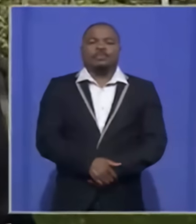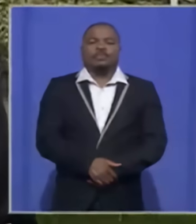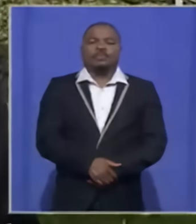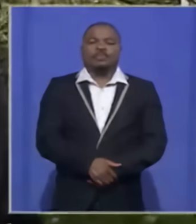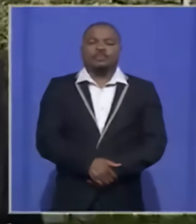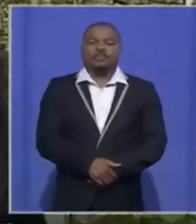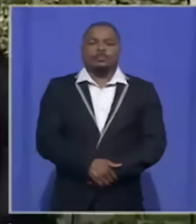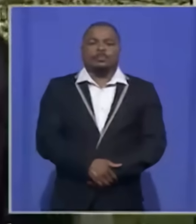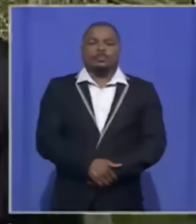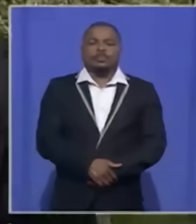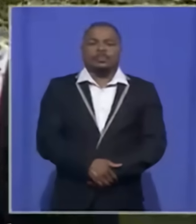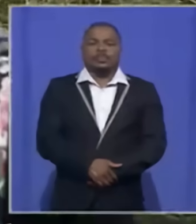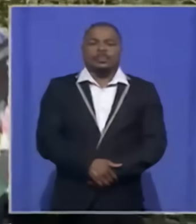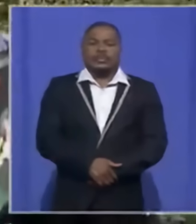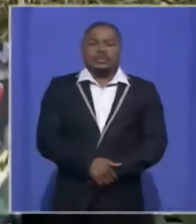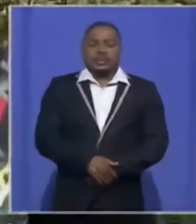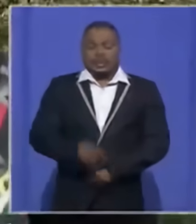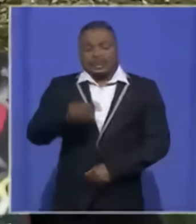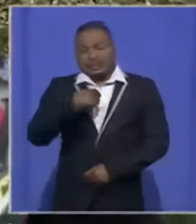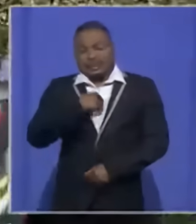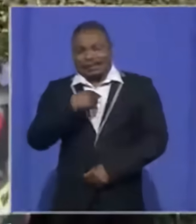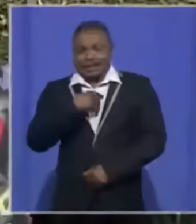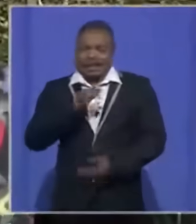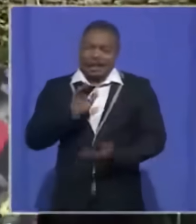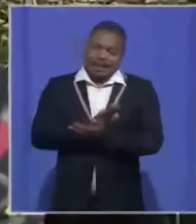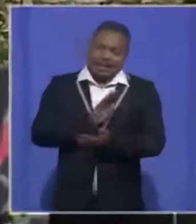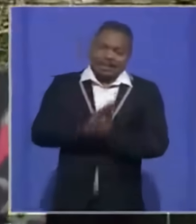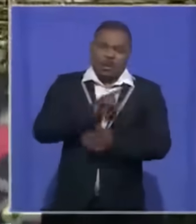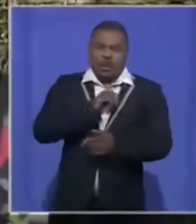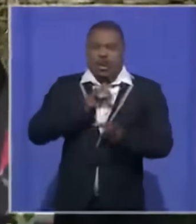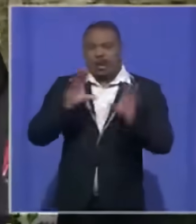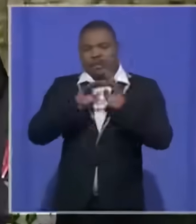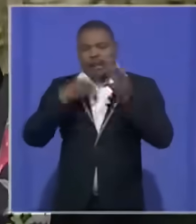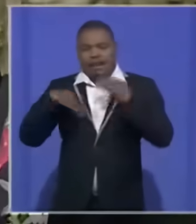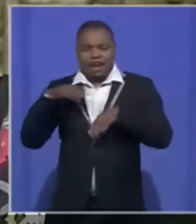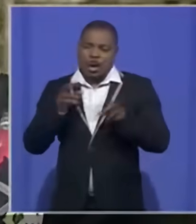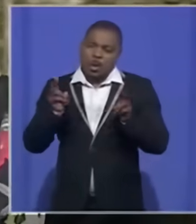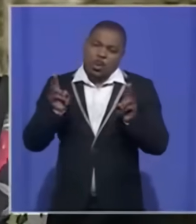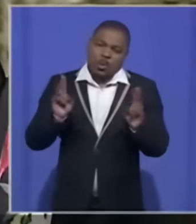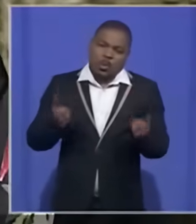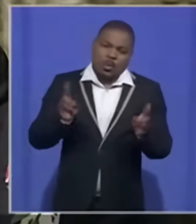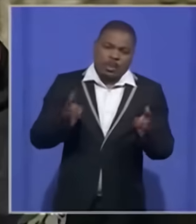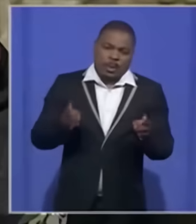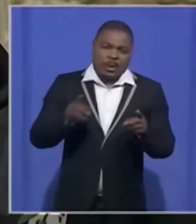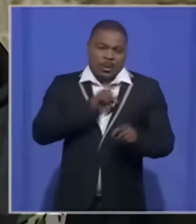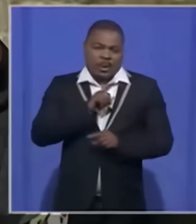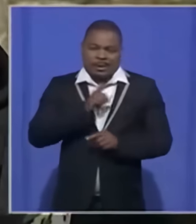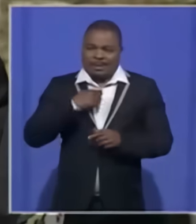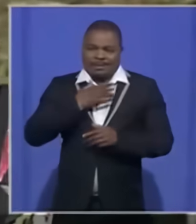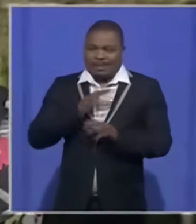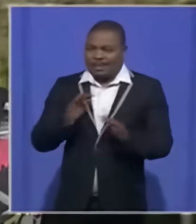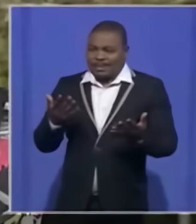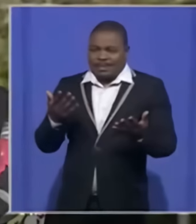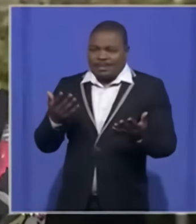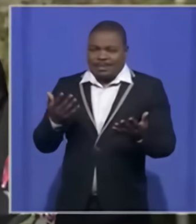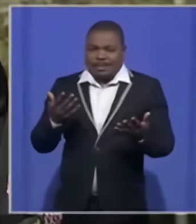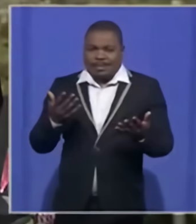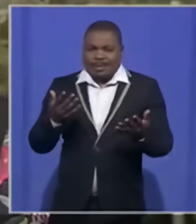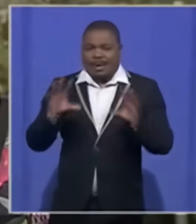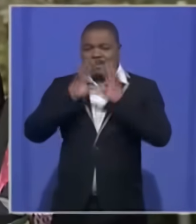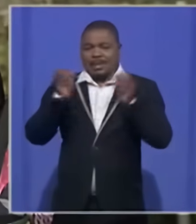I'm not really happy that everything's back to normal, that I don't feel that it's back to normal, because how am I supposed to feel everything's back to